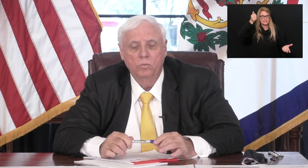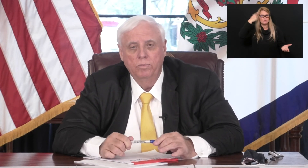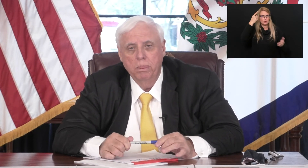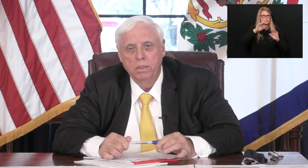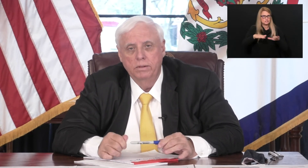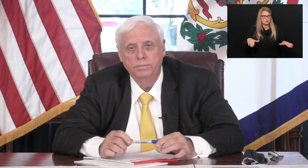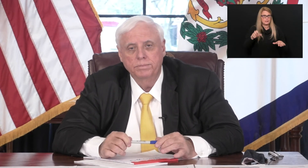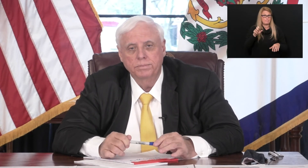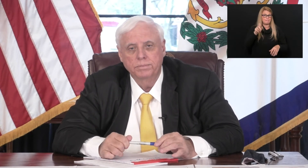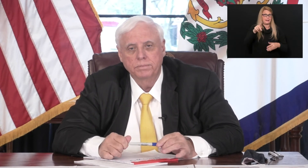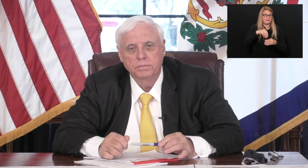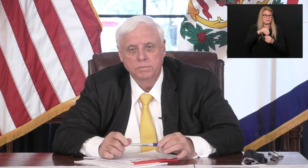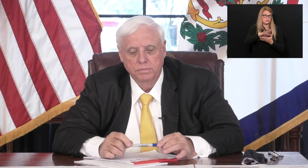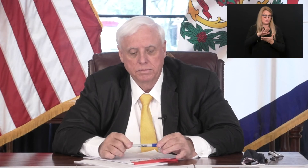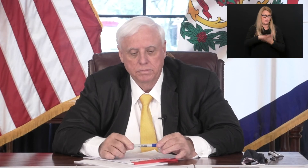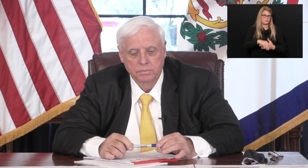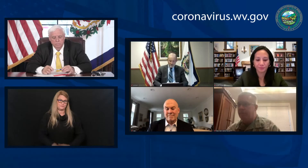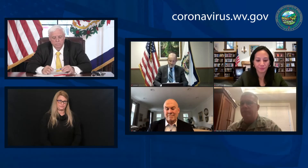school.